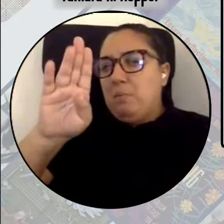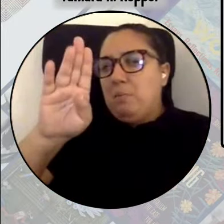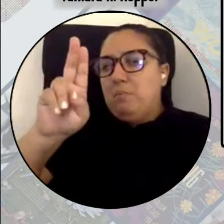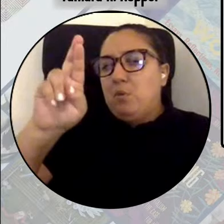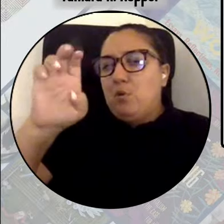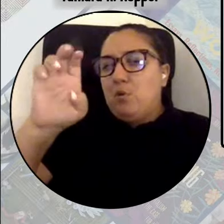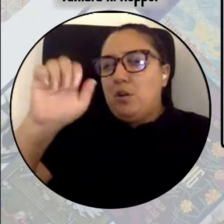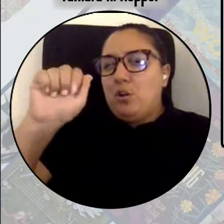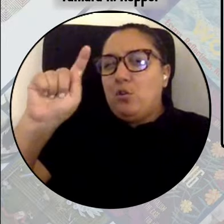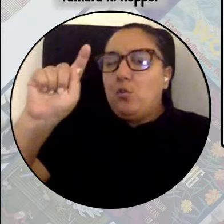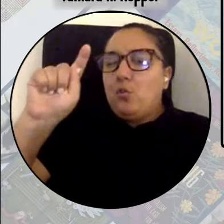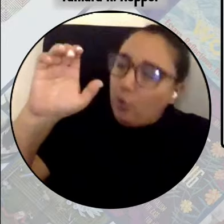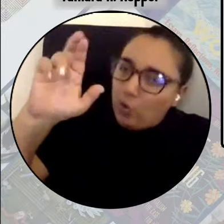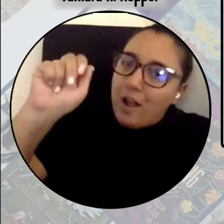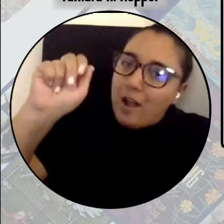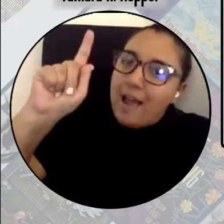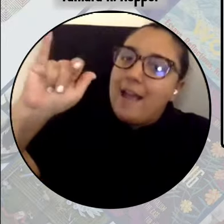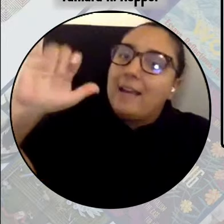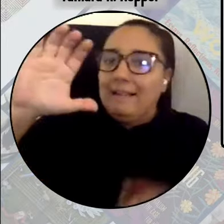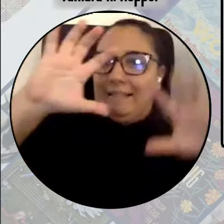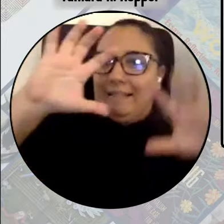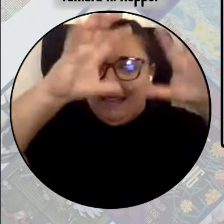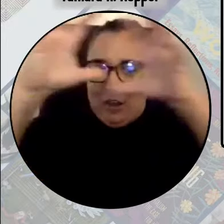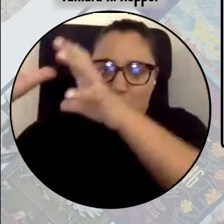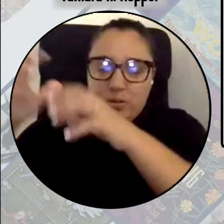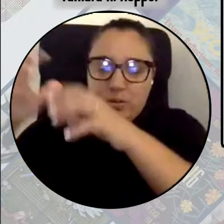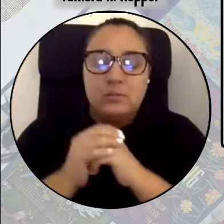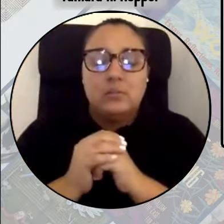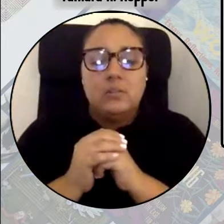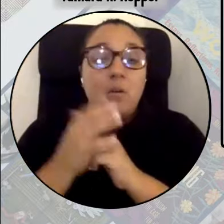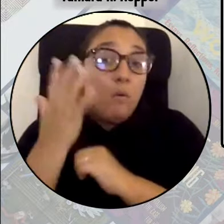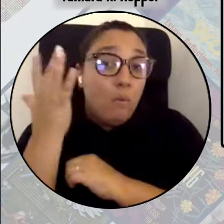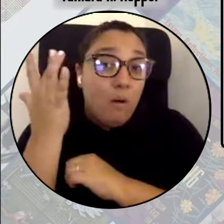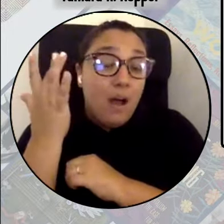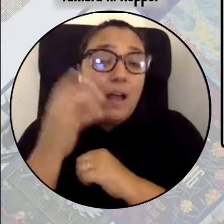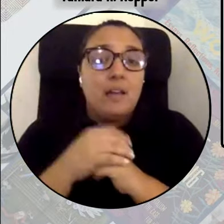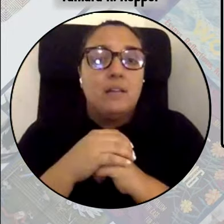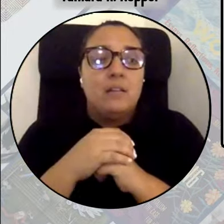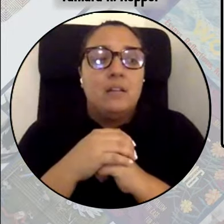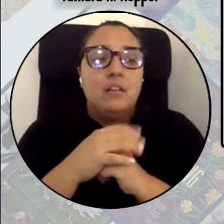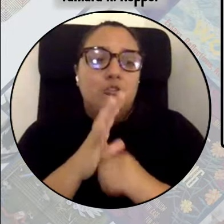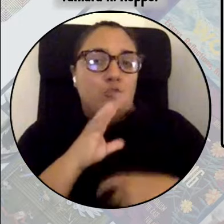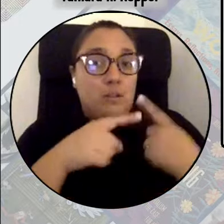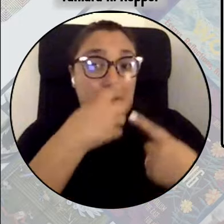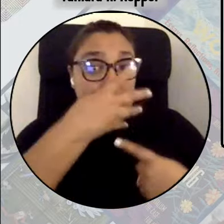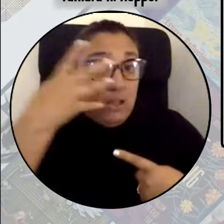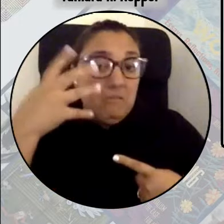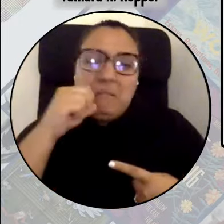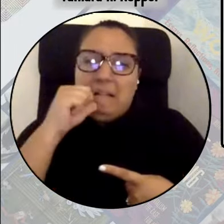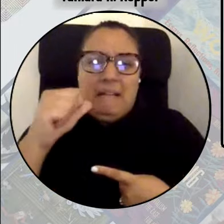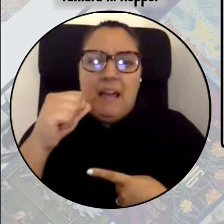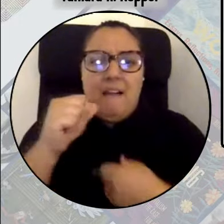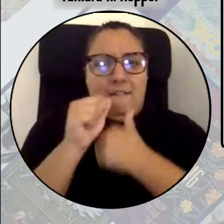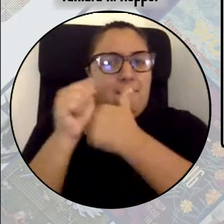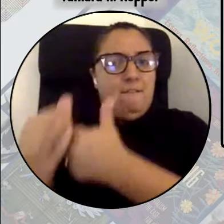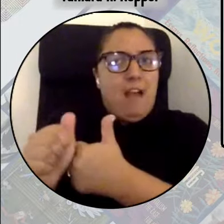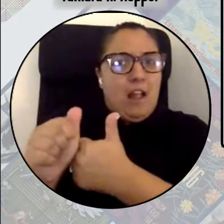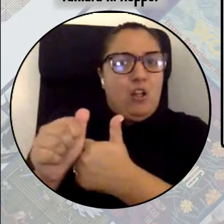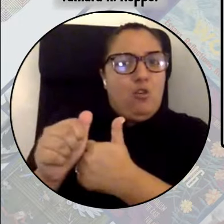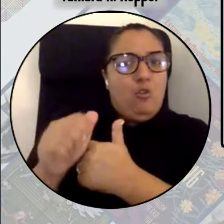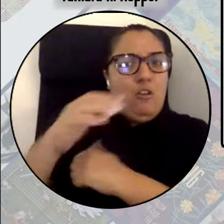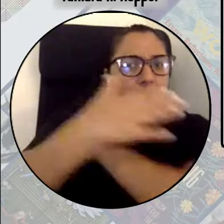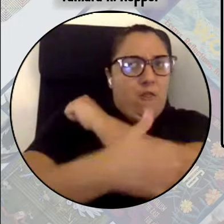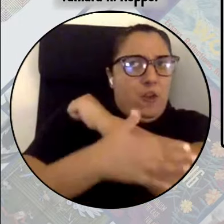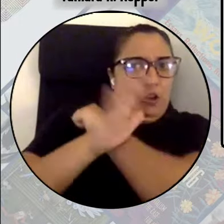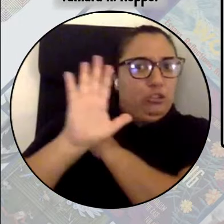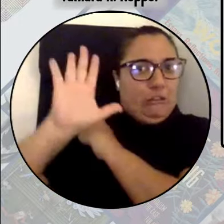lot of times when we use the term immigrant, we're not always using the language of the state, and understandably so. But for understanding kind of how data